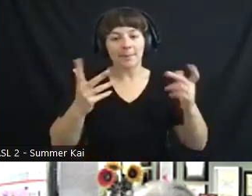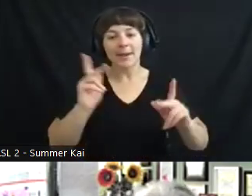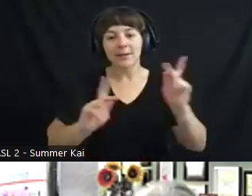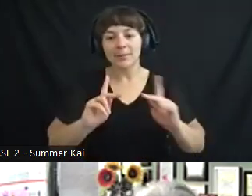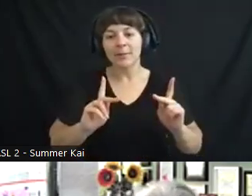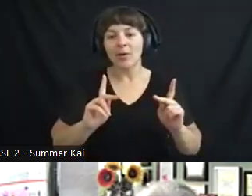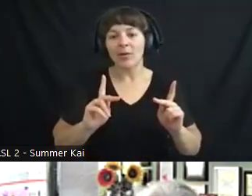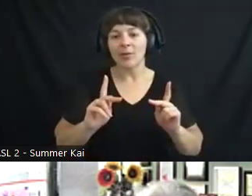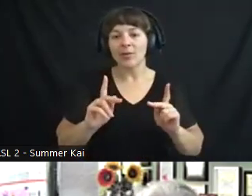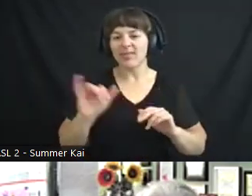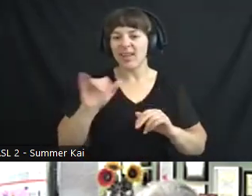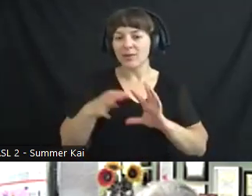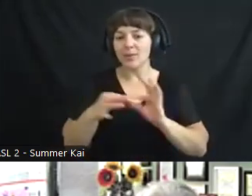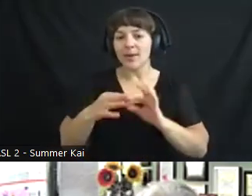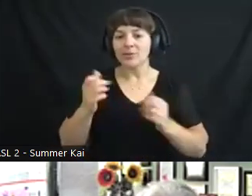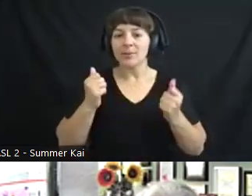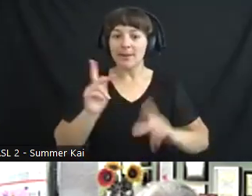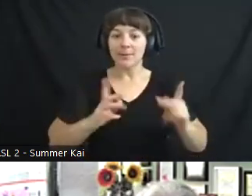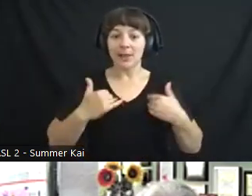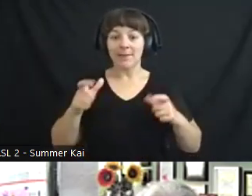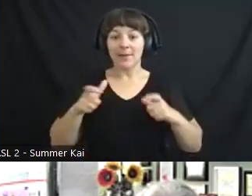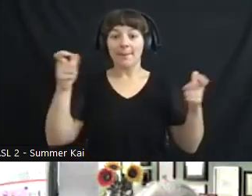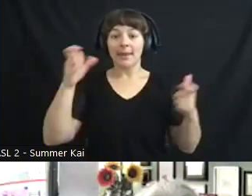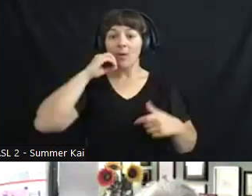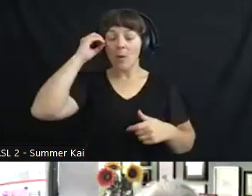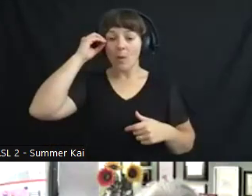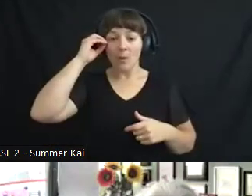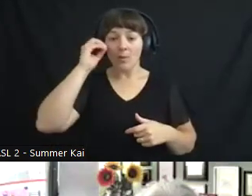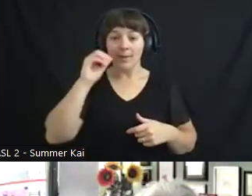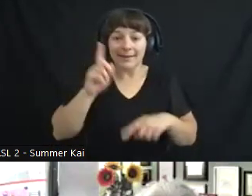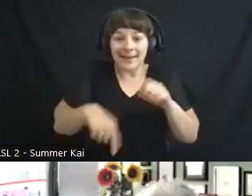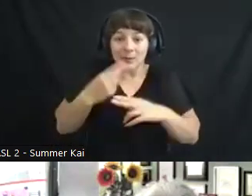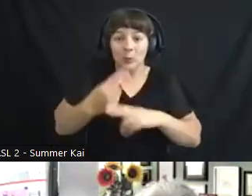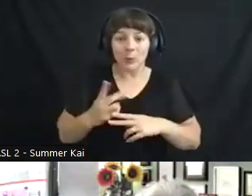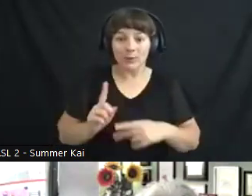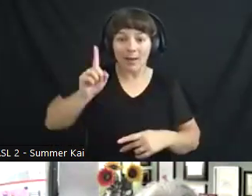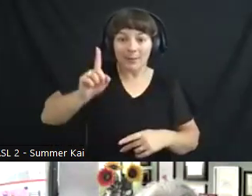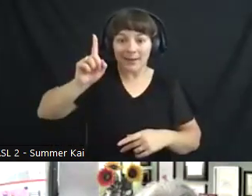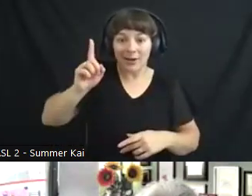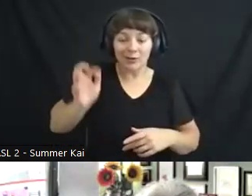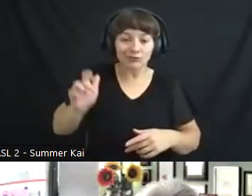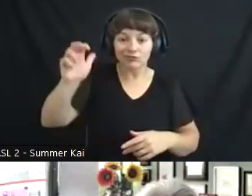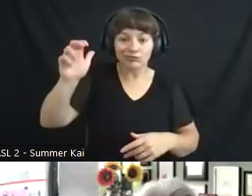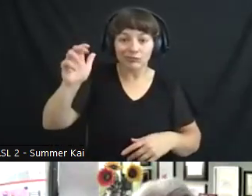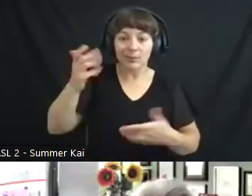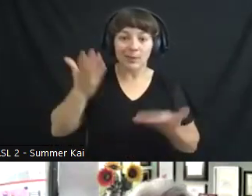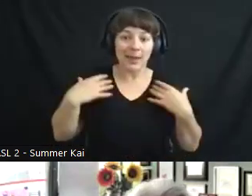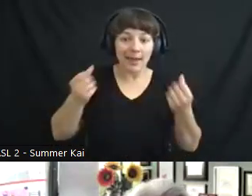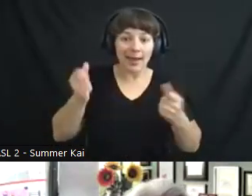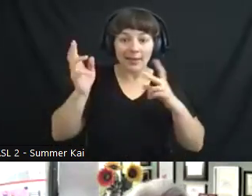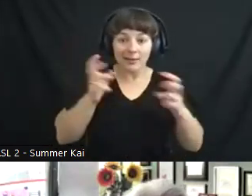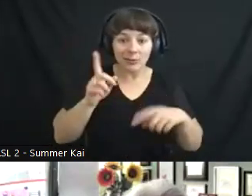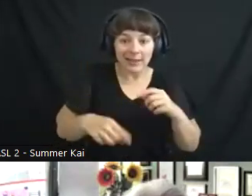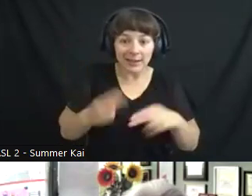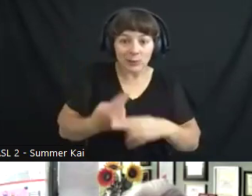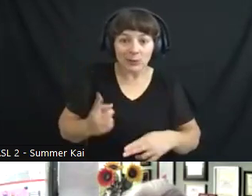saying, that a lot of people have large homes and not able to even go upstairs because maybe health issues or things like that. So I think